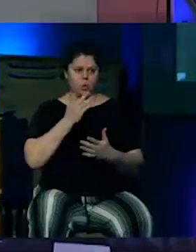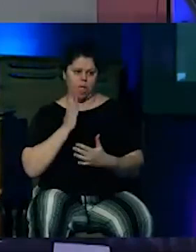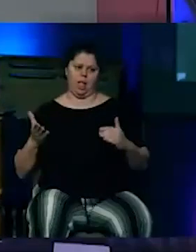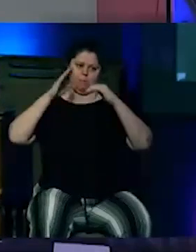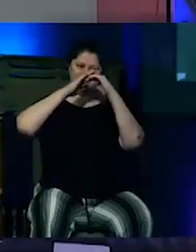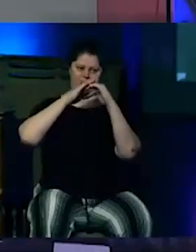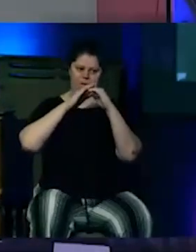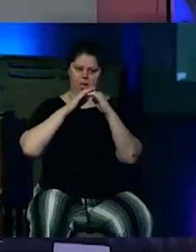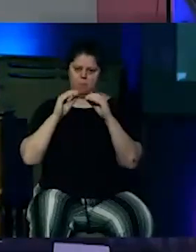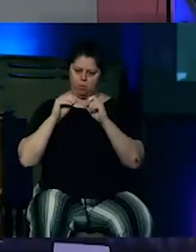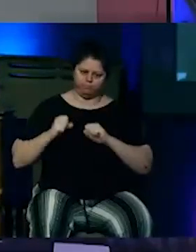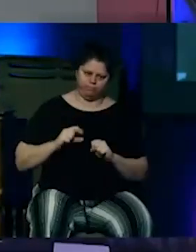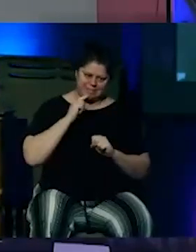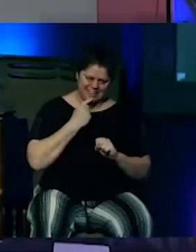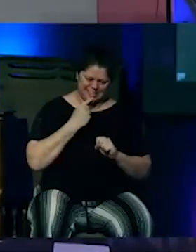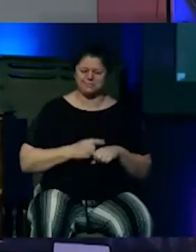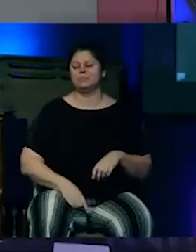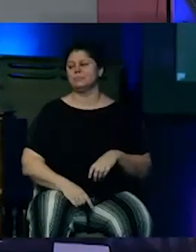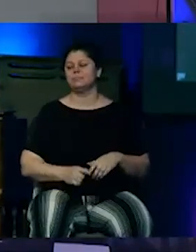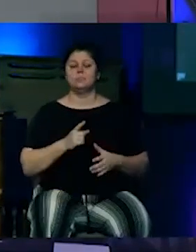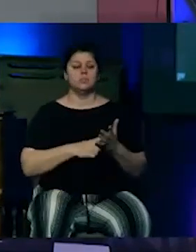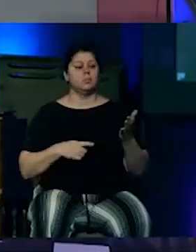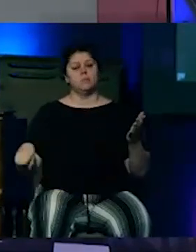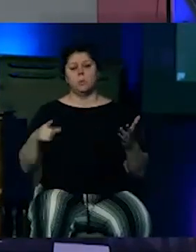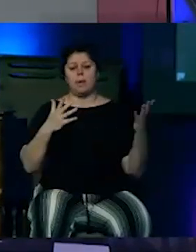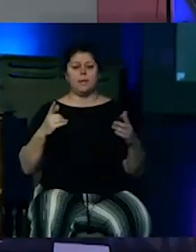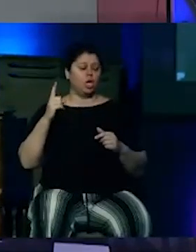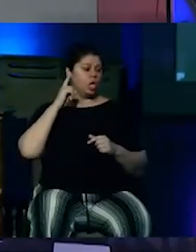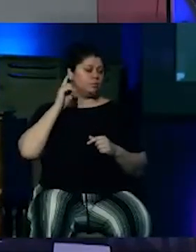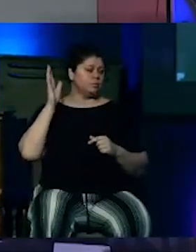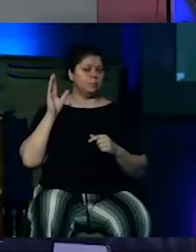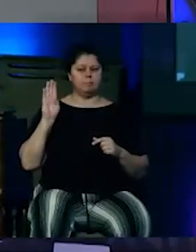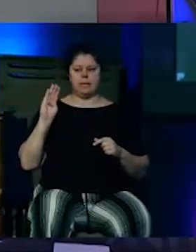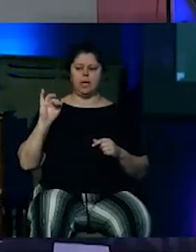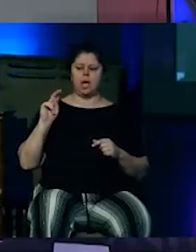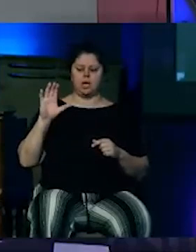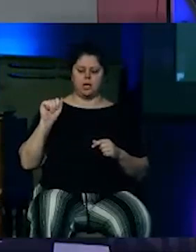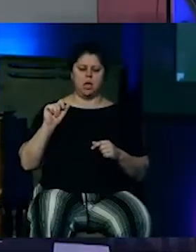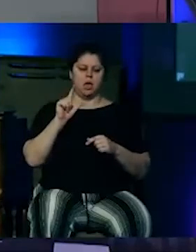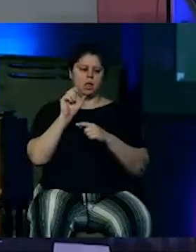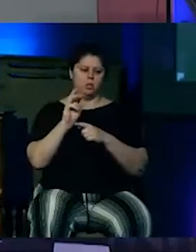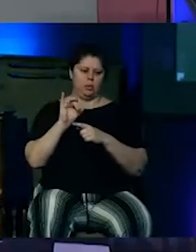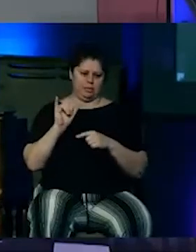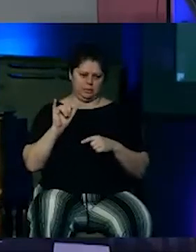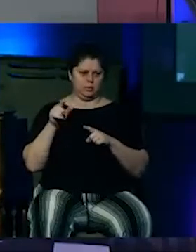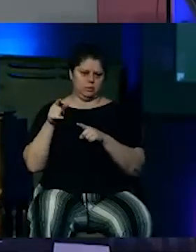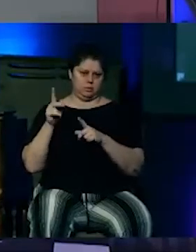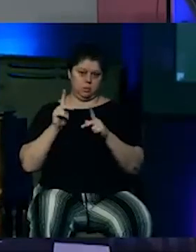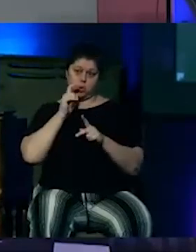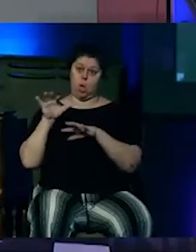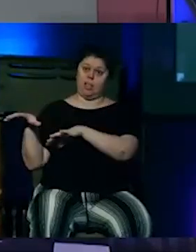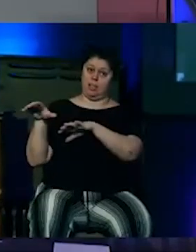So, some of you may or may not have heard Bianca Louie. She was part of the people who left